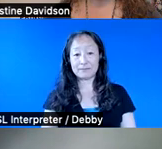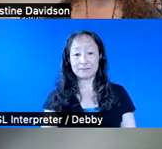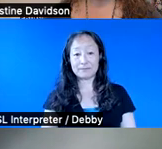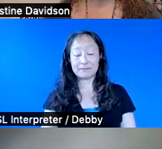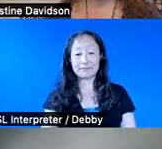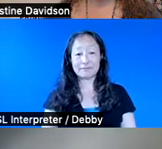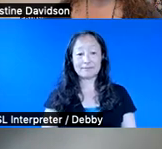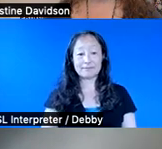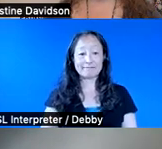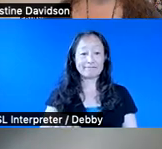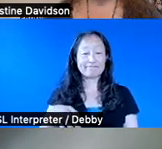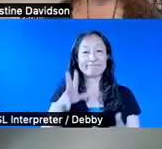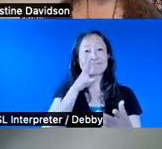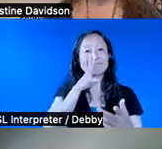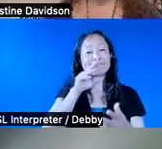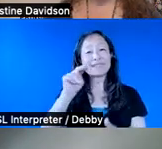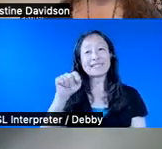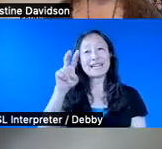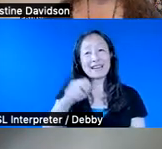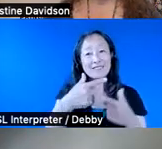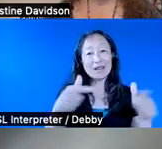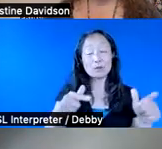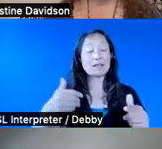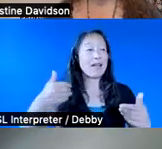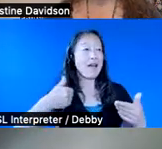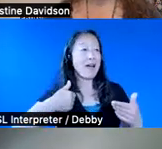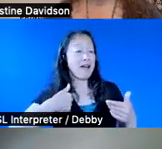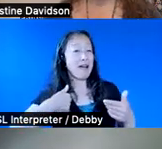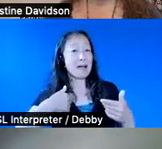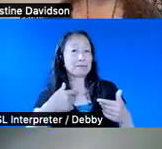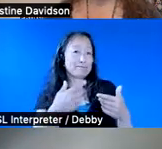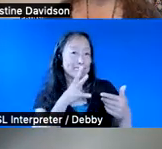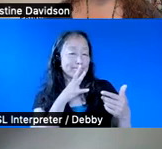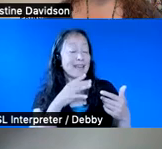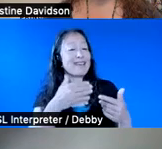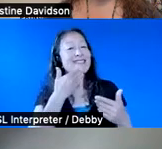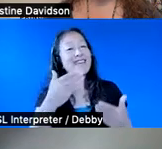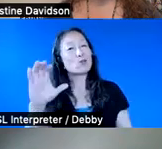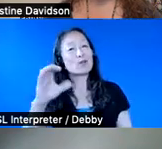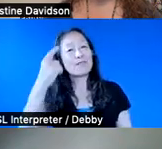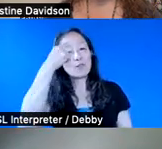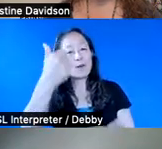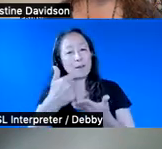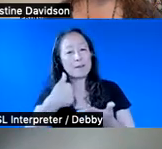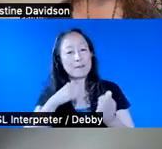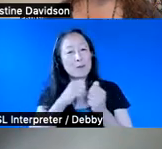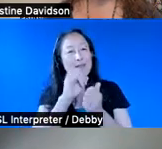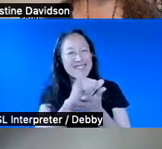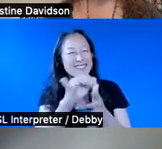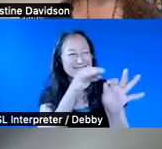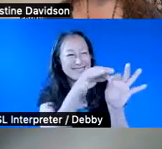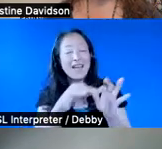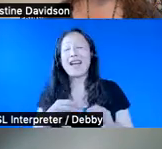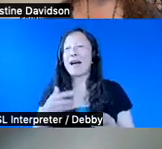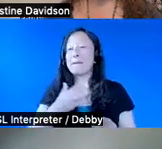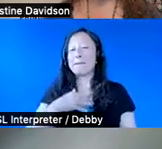Wasea Kwe Indigo Makwa Indurum. I am just saying, thank you, Christine, for helping me with that. My gender